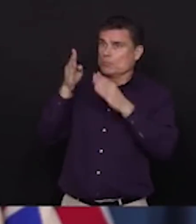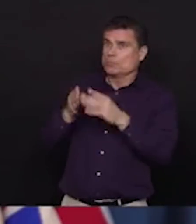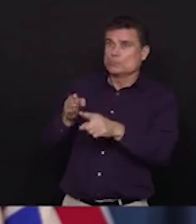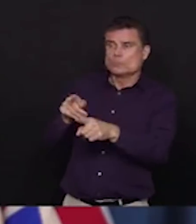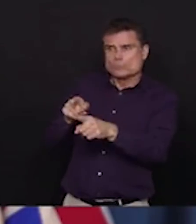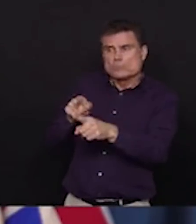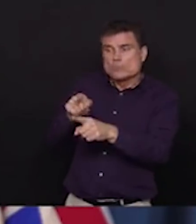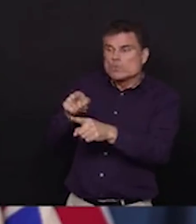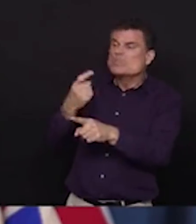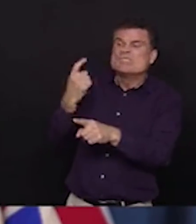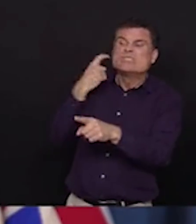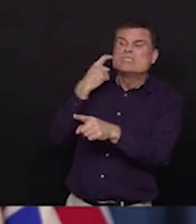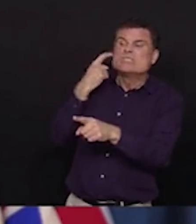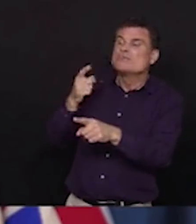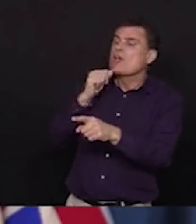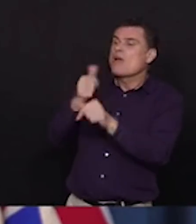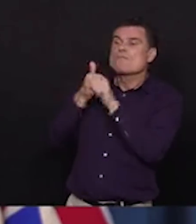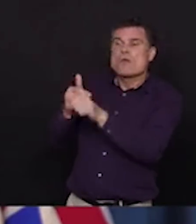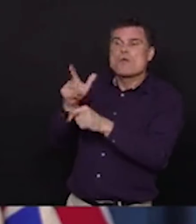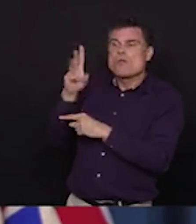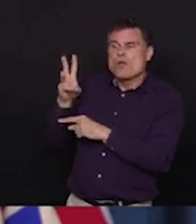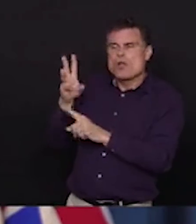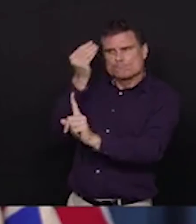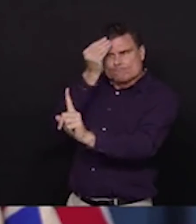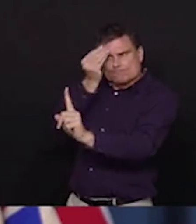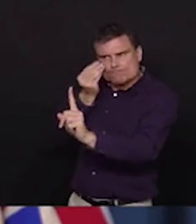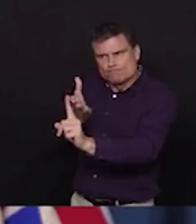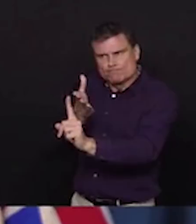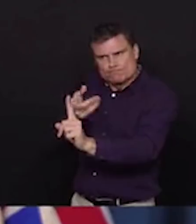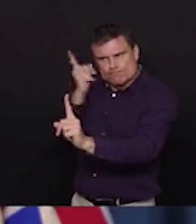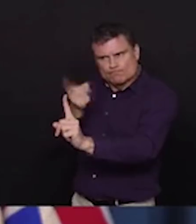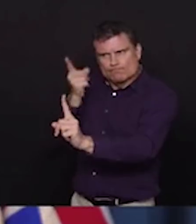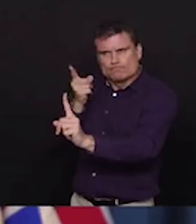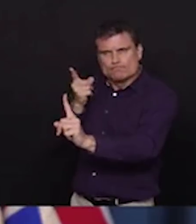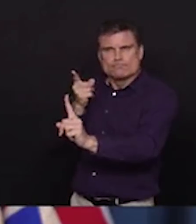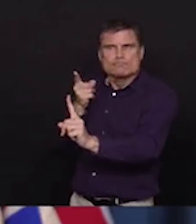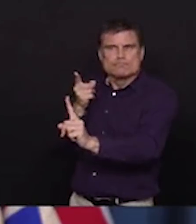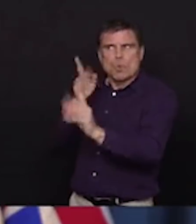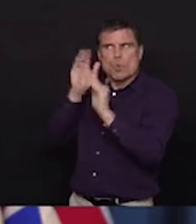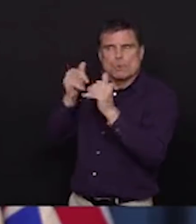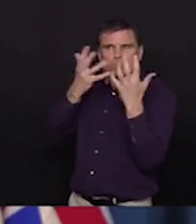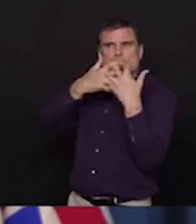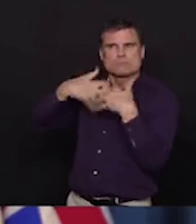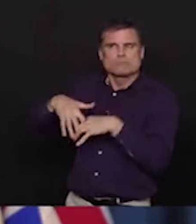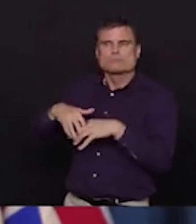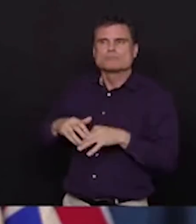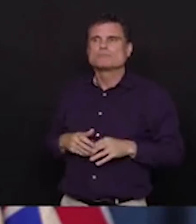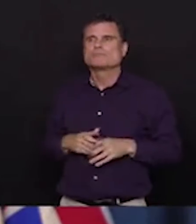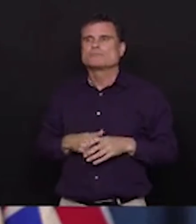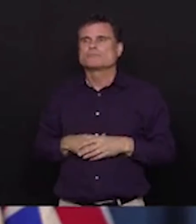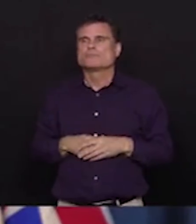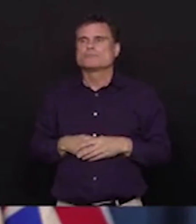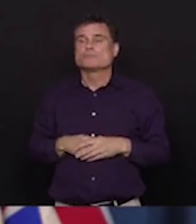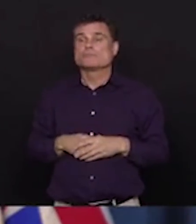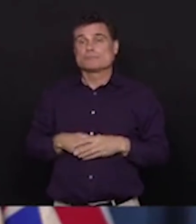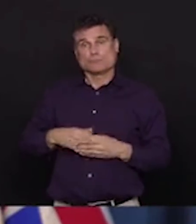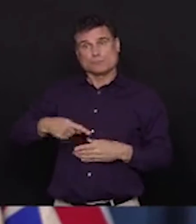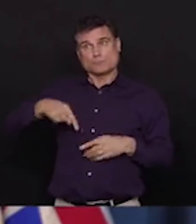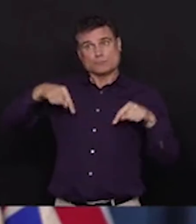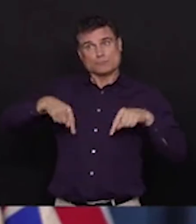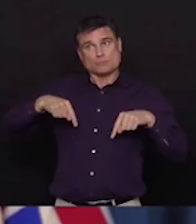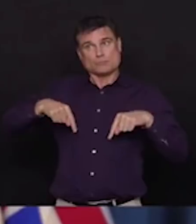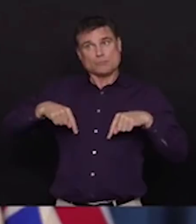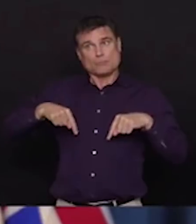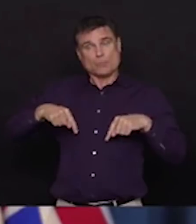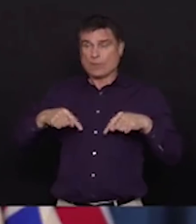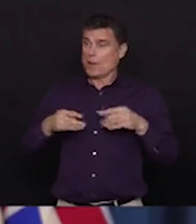way of approaching this in public health is to ensure that people know what is expected of them, and that's the first